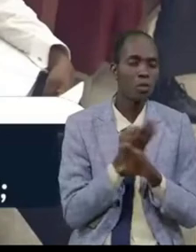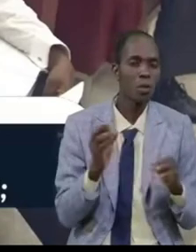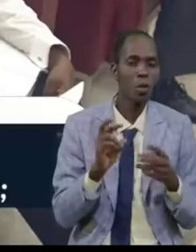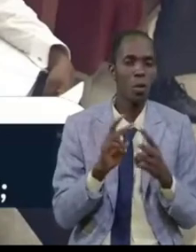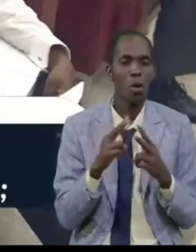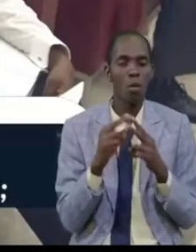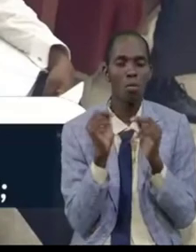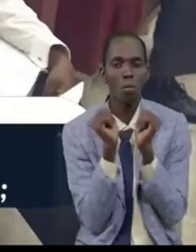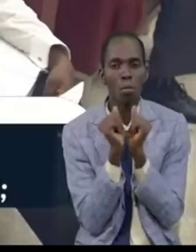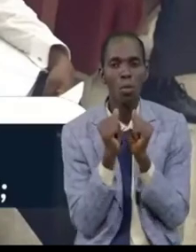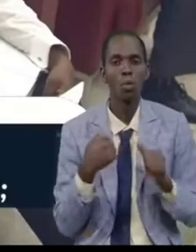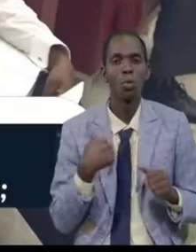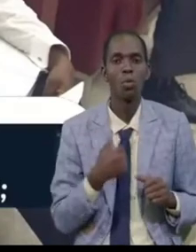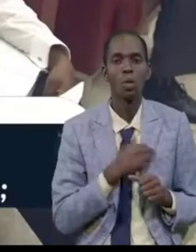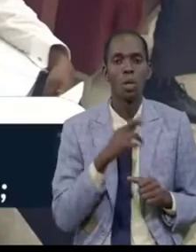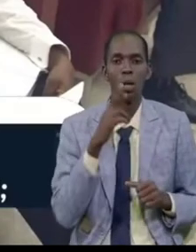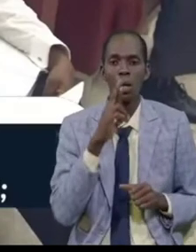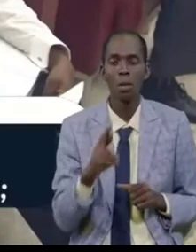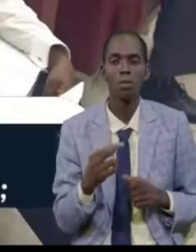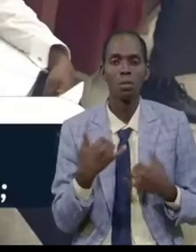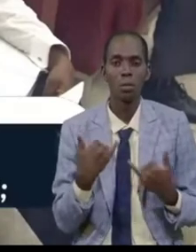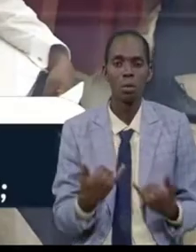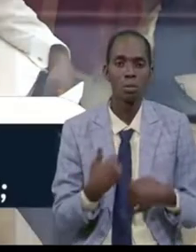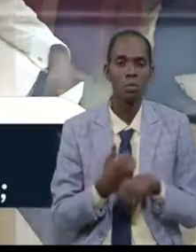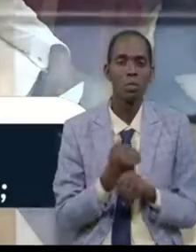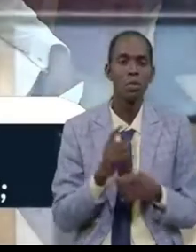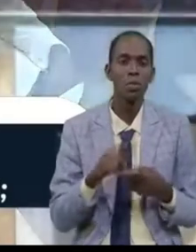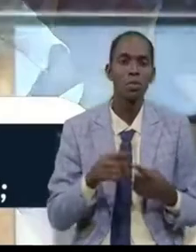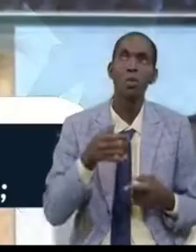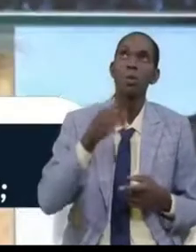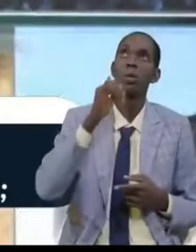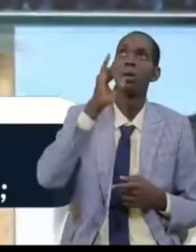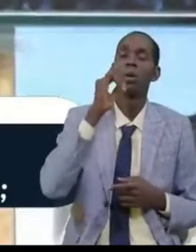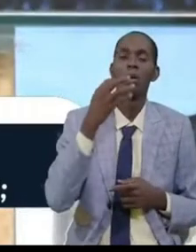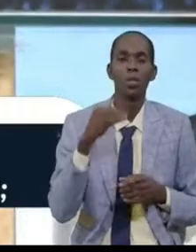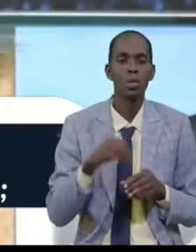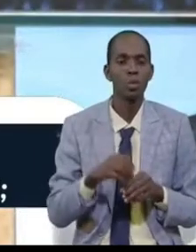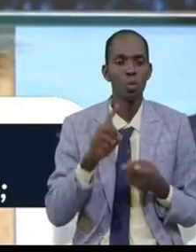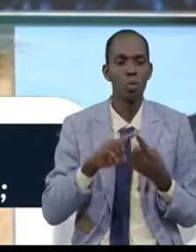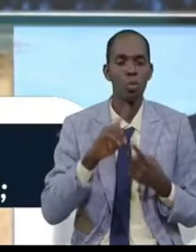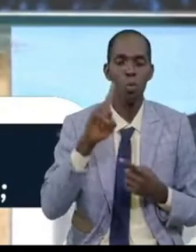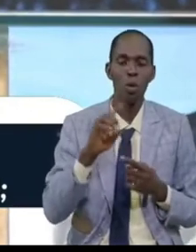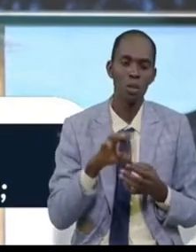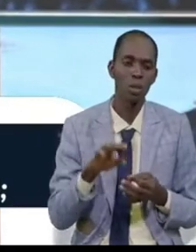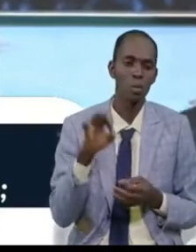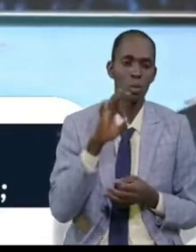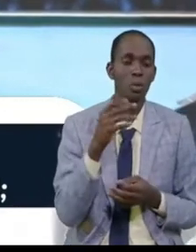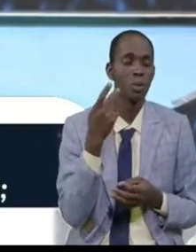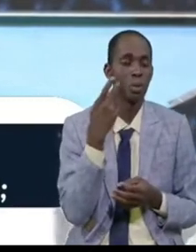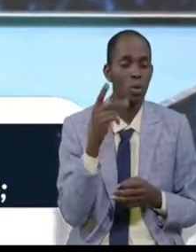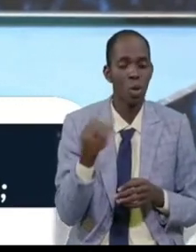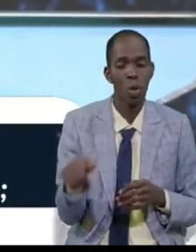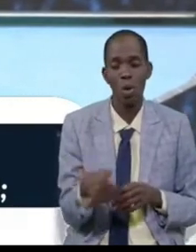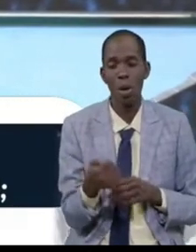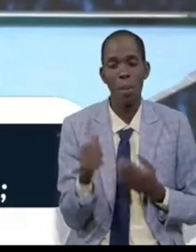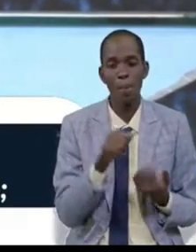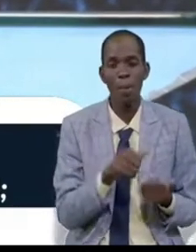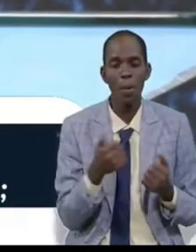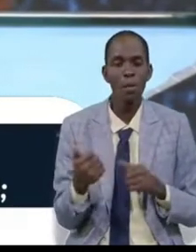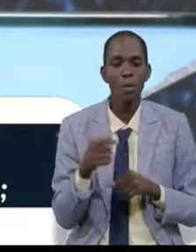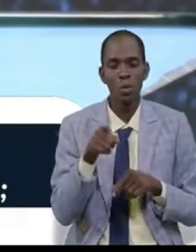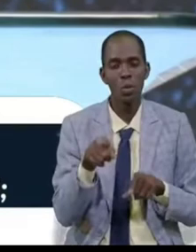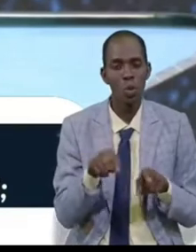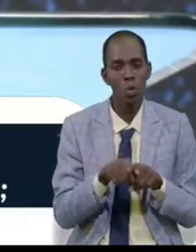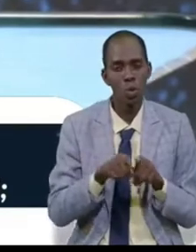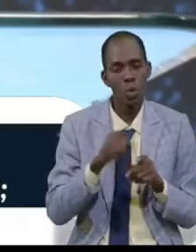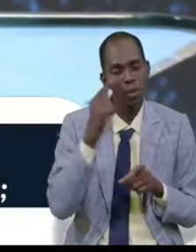all made to drink into one spirit. As you think about water baptism, you also think